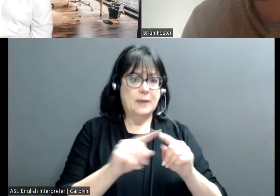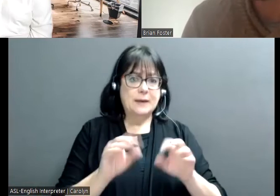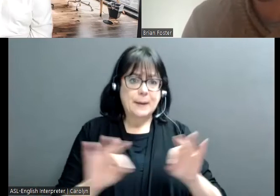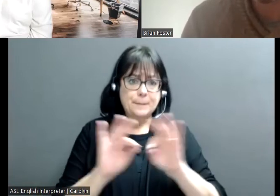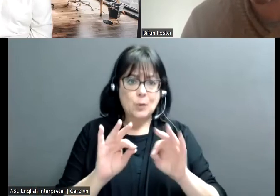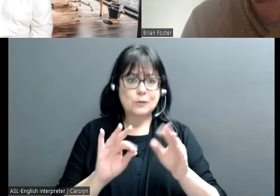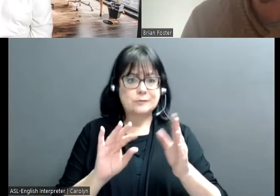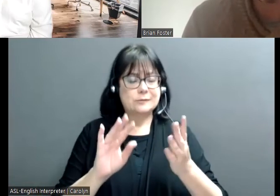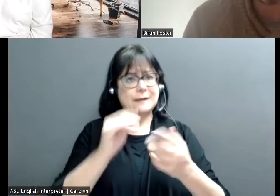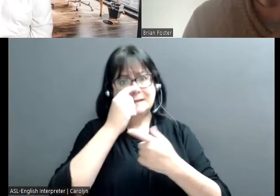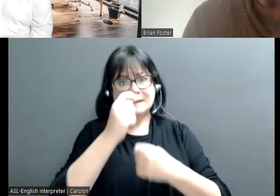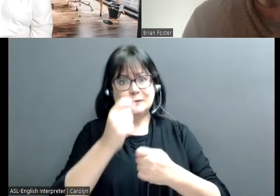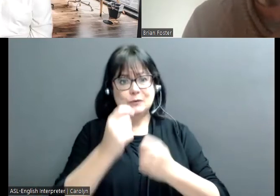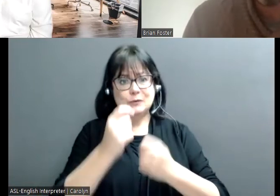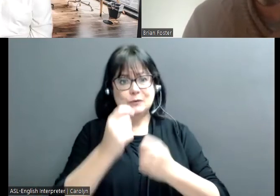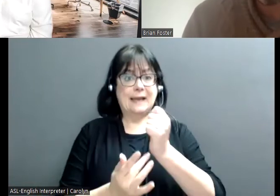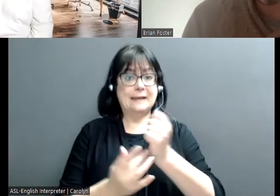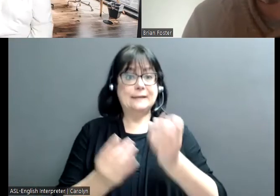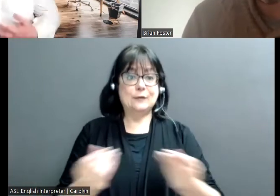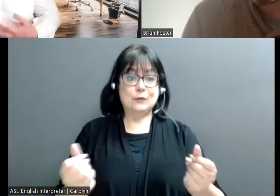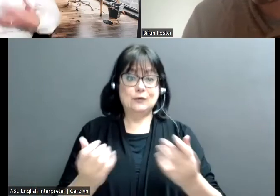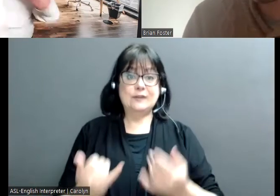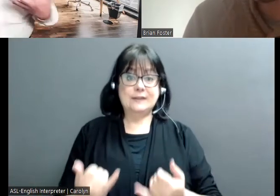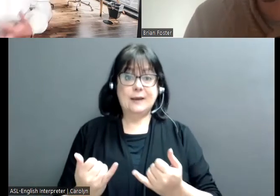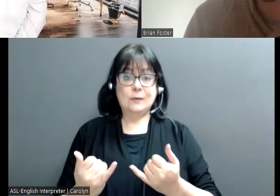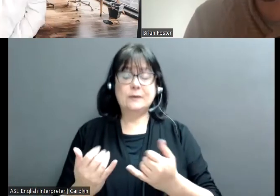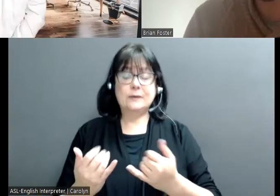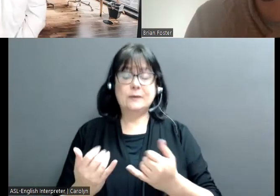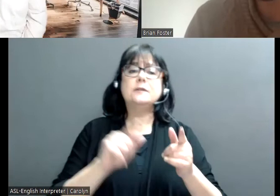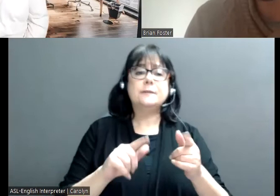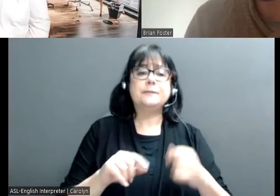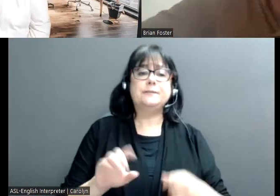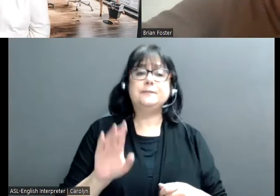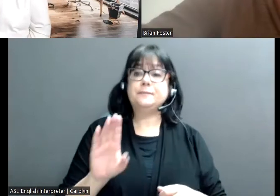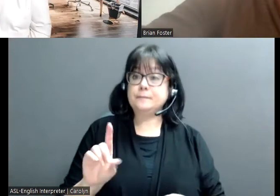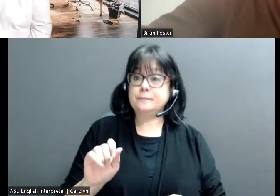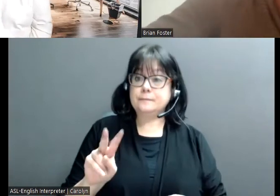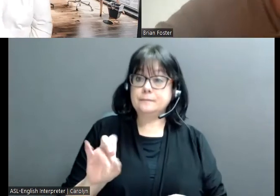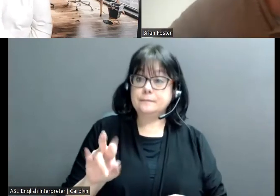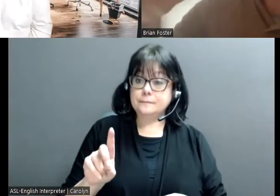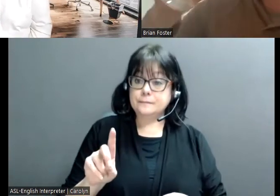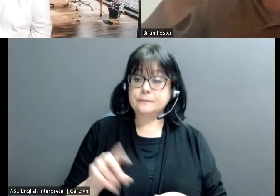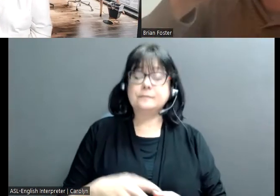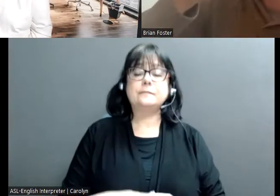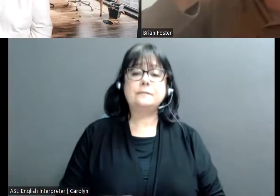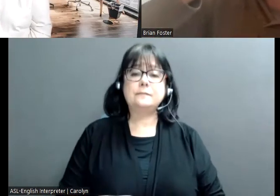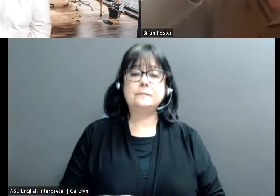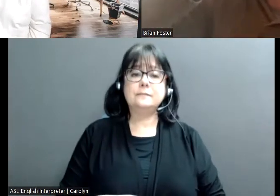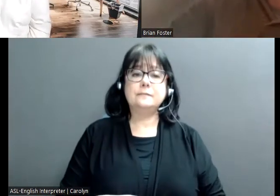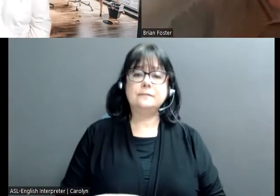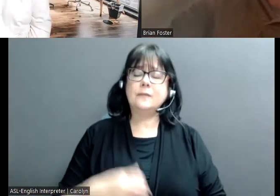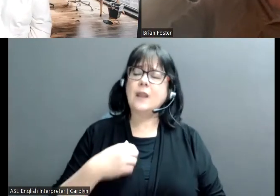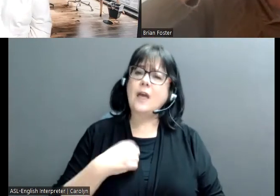technological solutions. And what I always found, Brian, historically, was that employers were